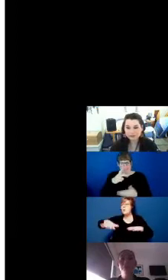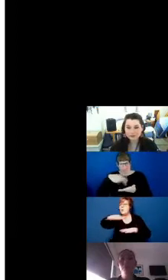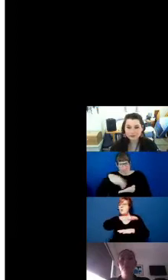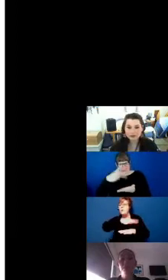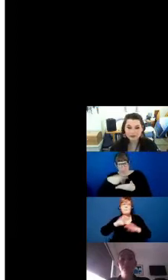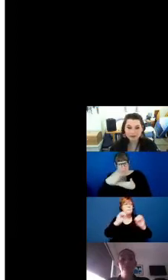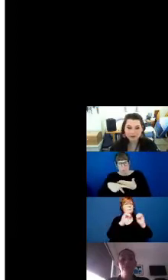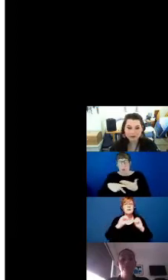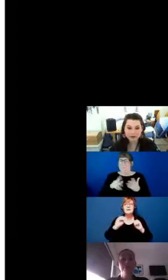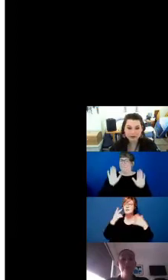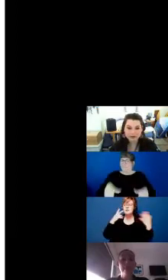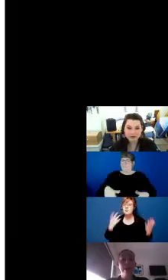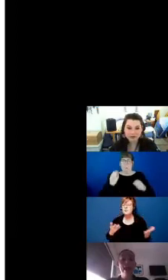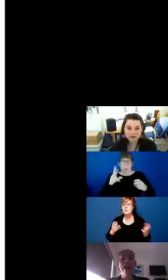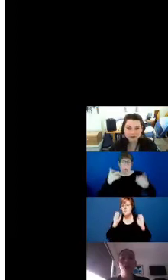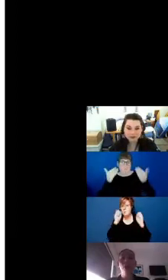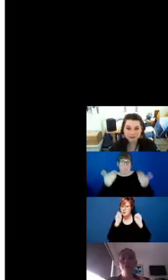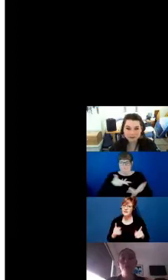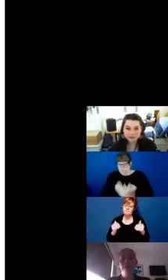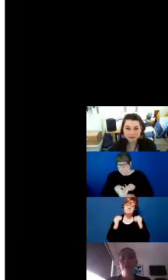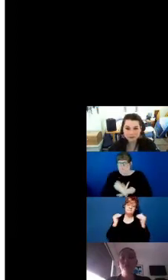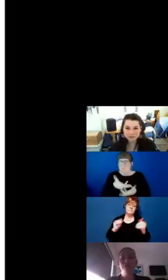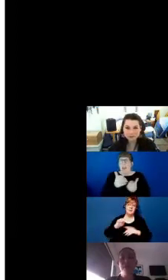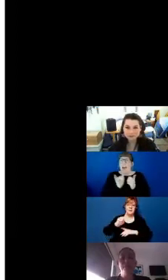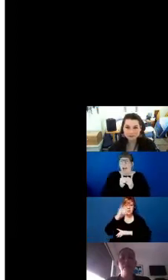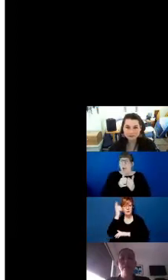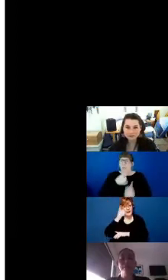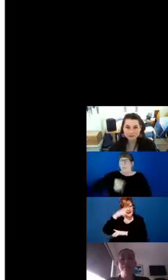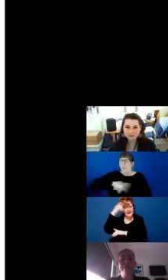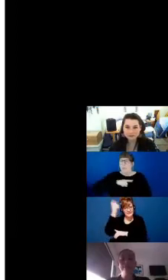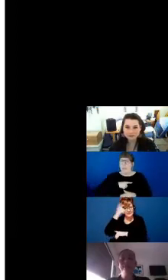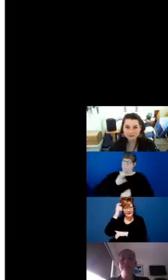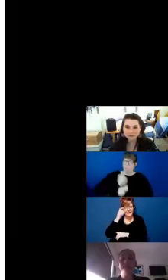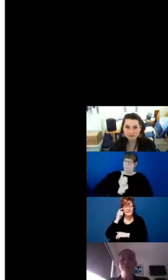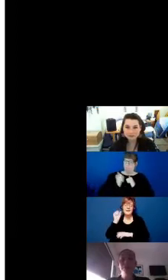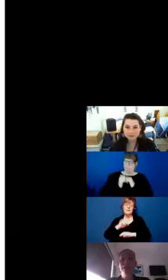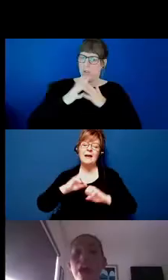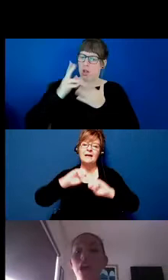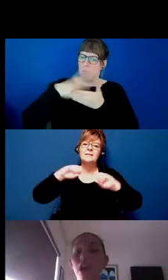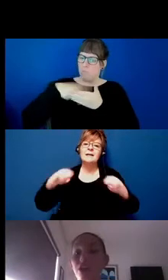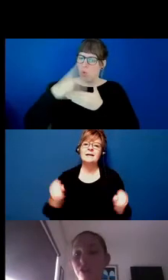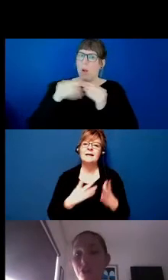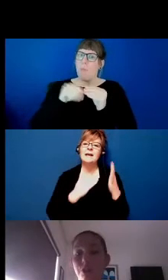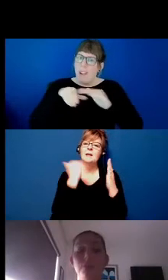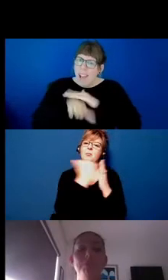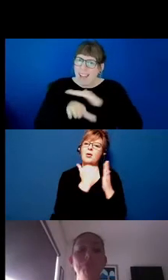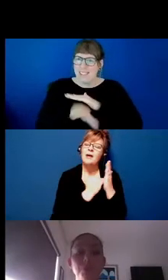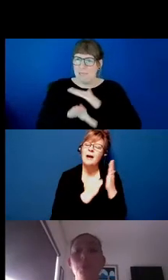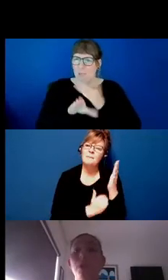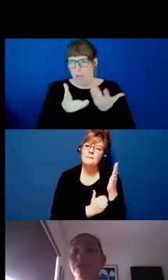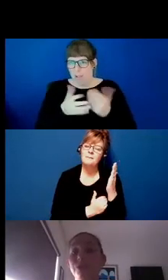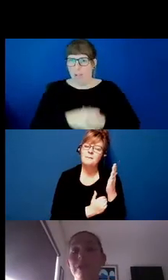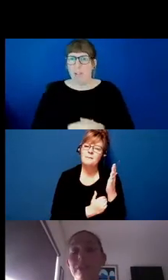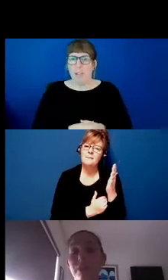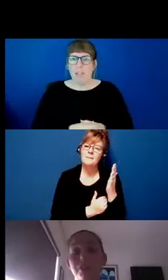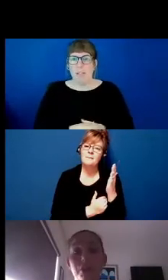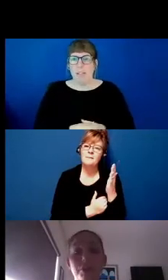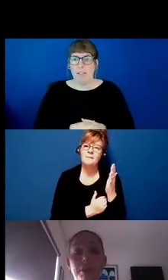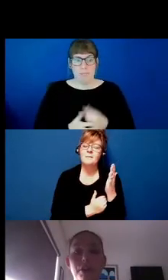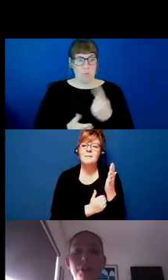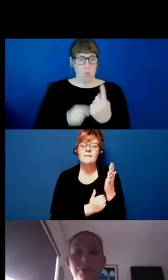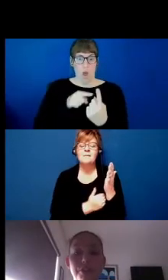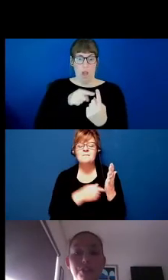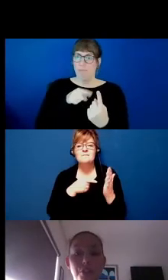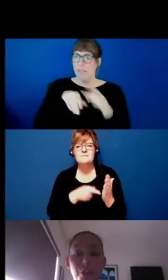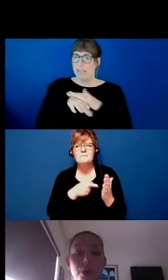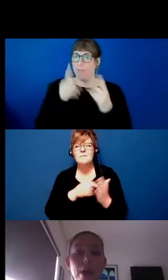the framework for how we would be able to make a program like this accessible, not just to the one student that we started with